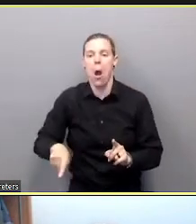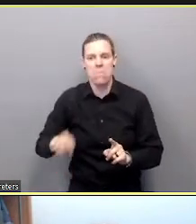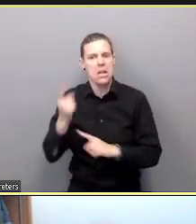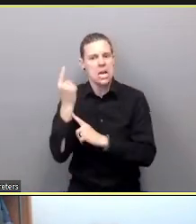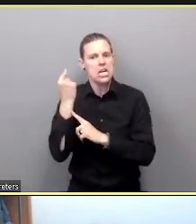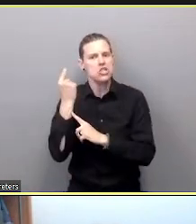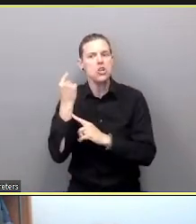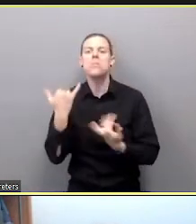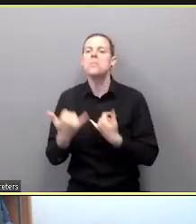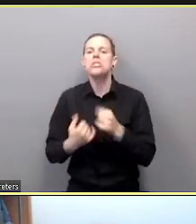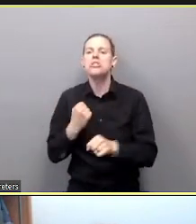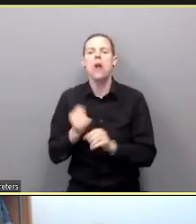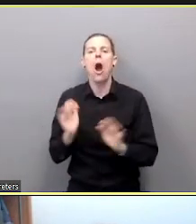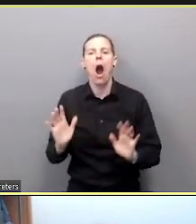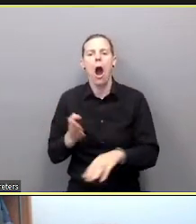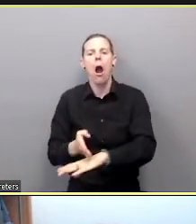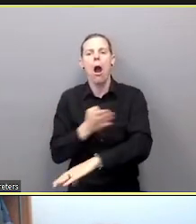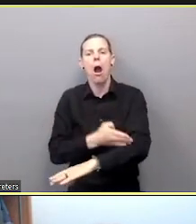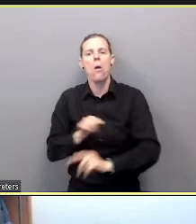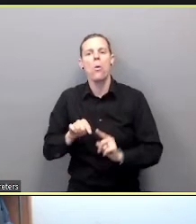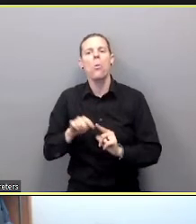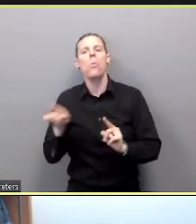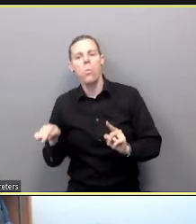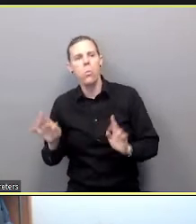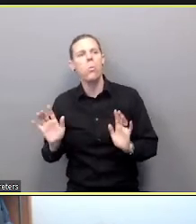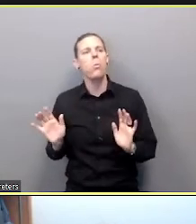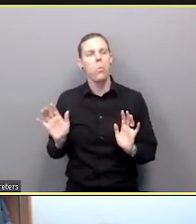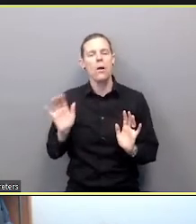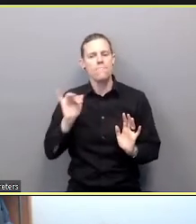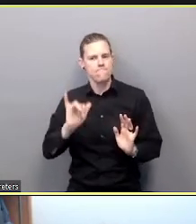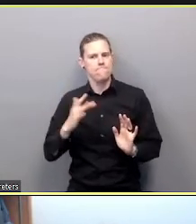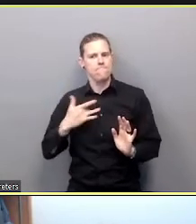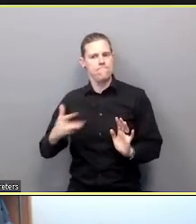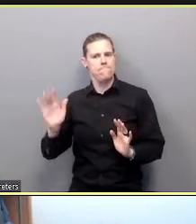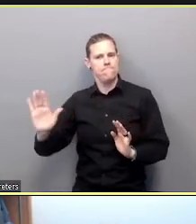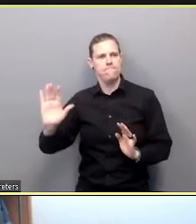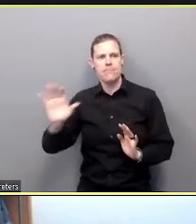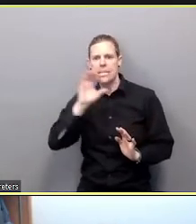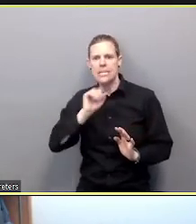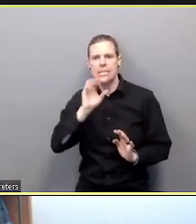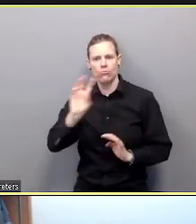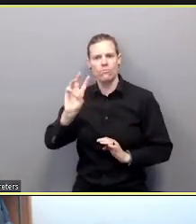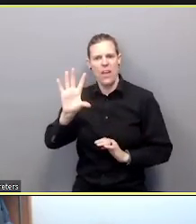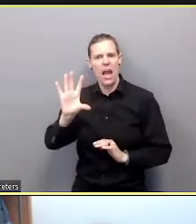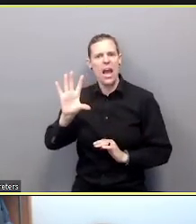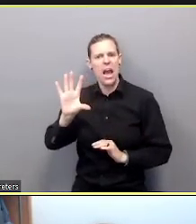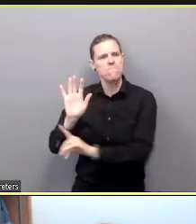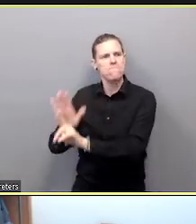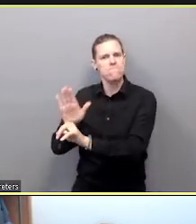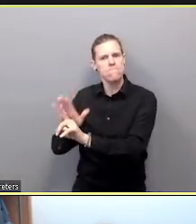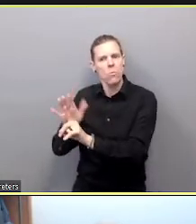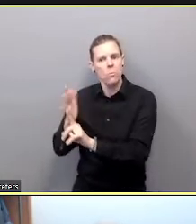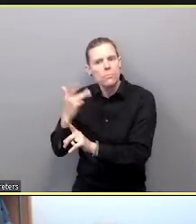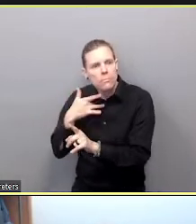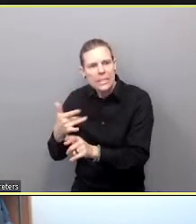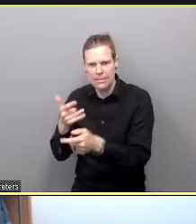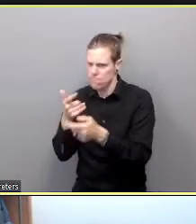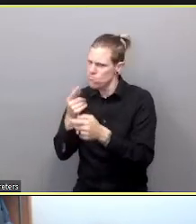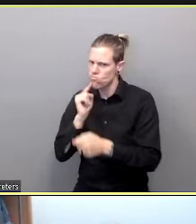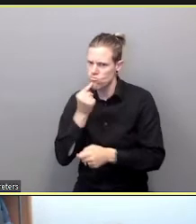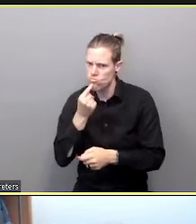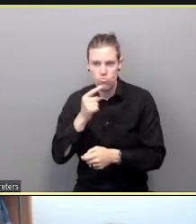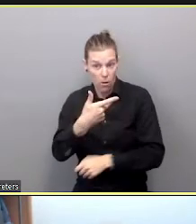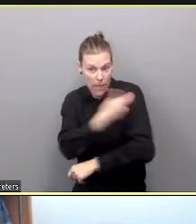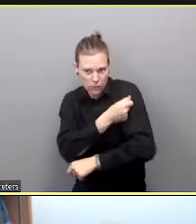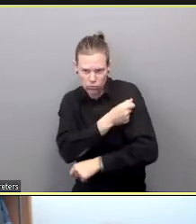have high vaccine uptake in this age band. Where we have some areas of vulnerability